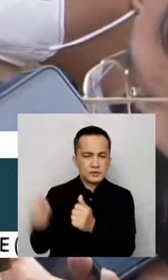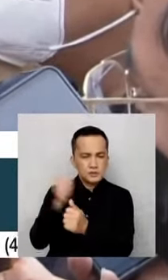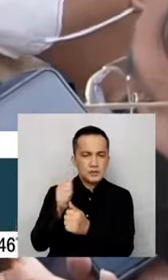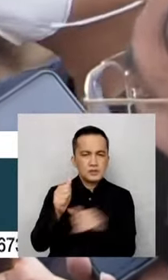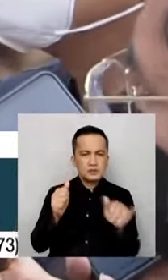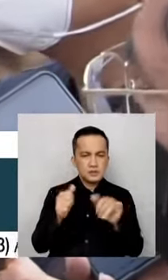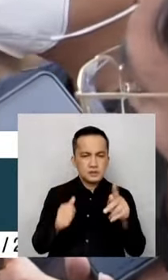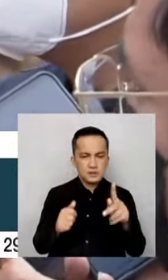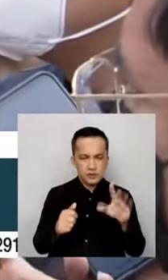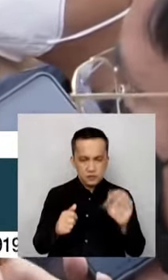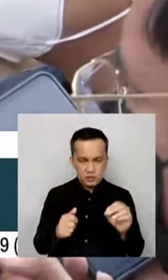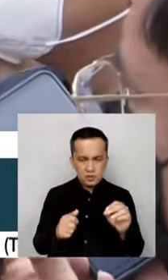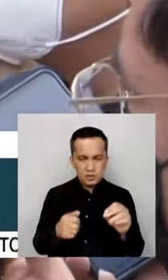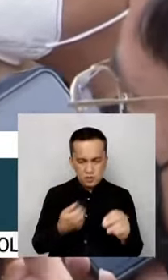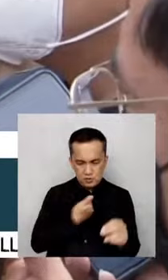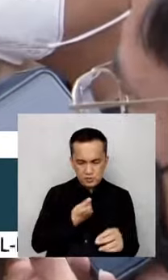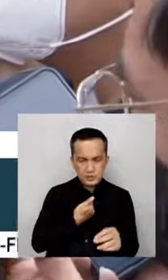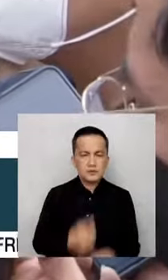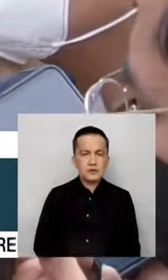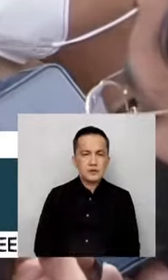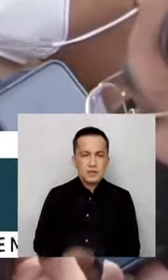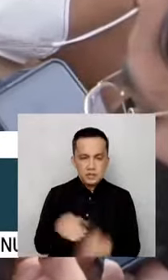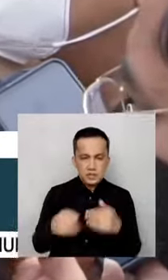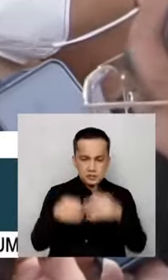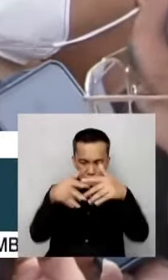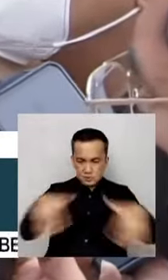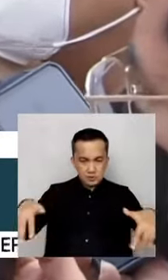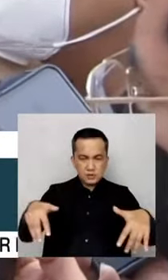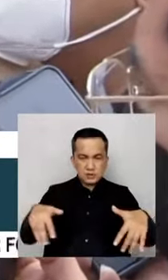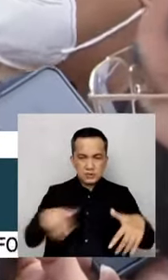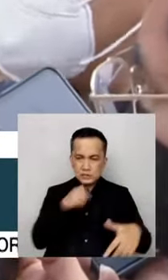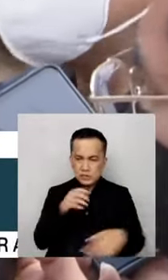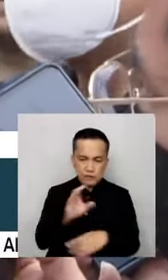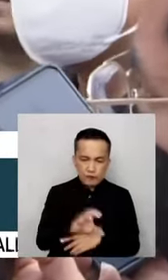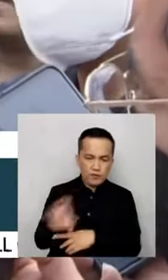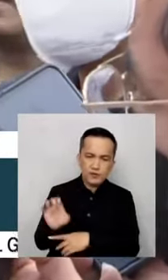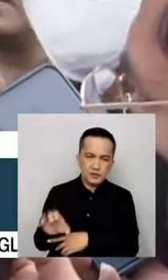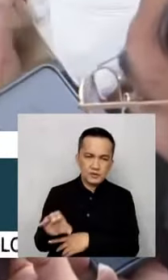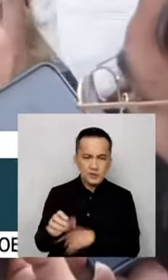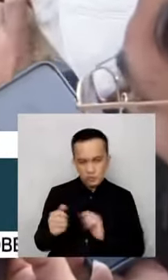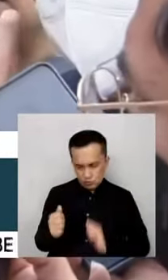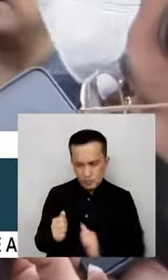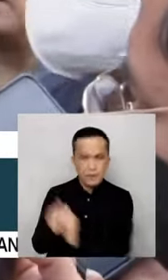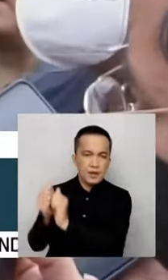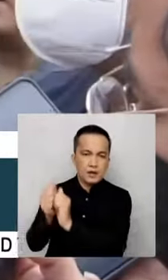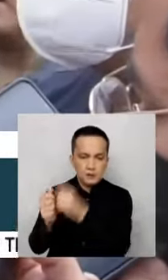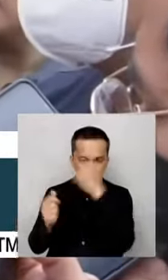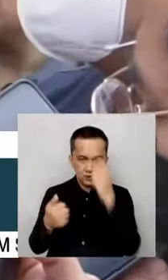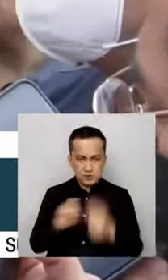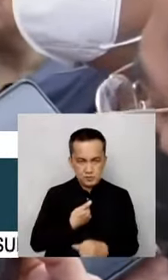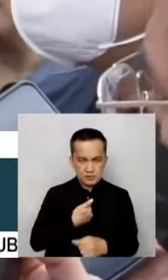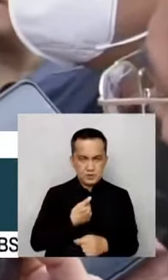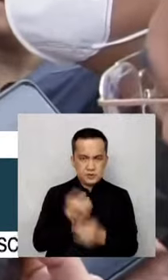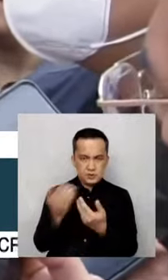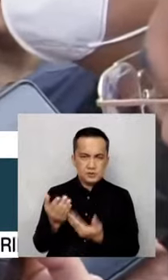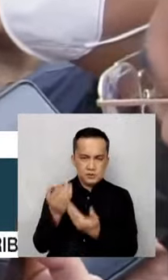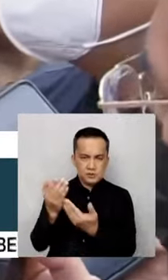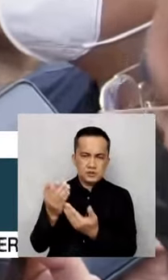mismo. So lahat ng mga tao ko, hindi ko yan piniwersa. Sumama sila dahil ako mismo ay nag-submit na ng